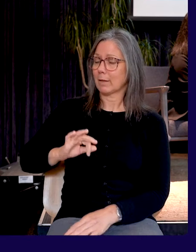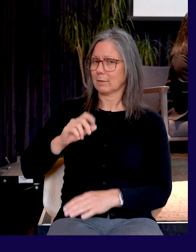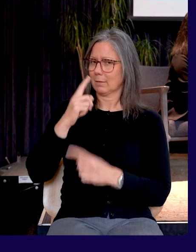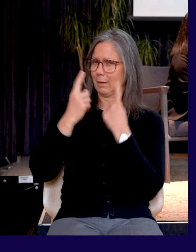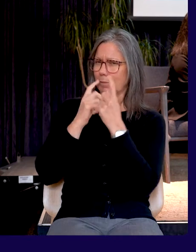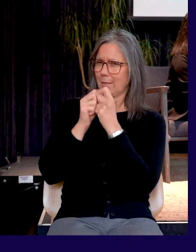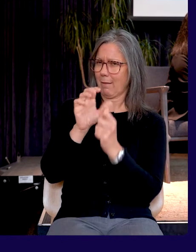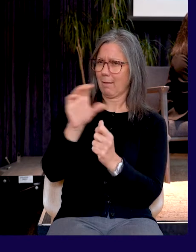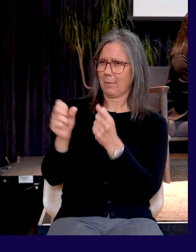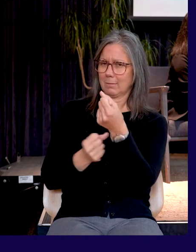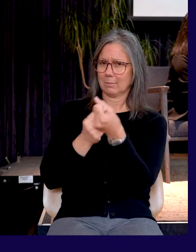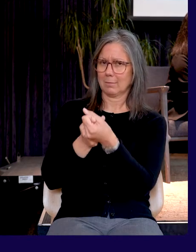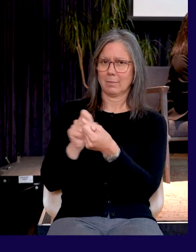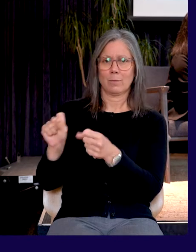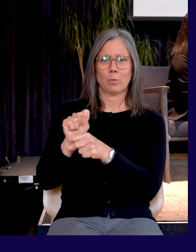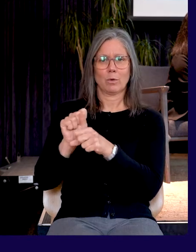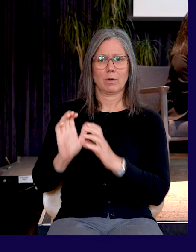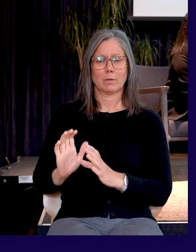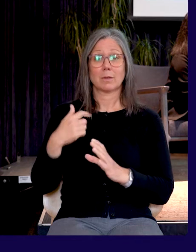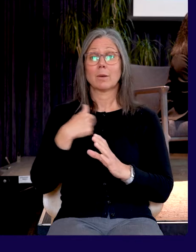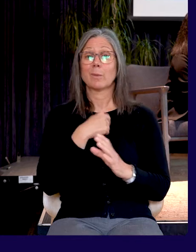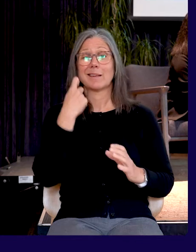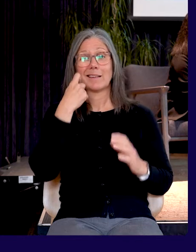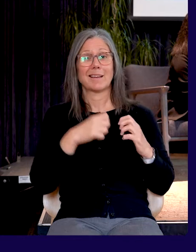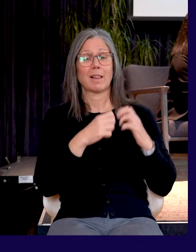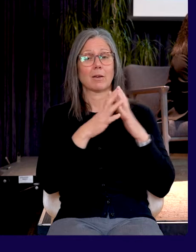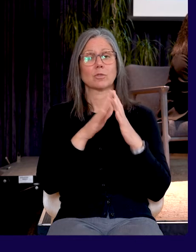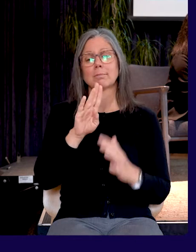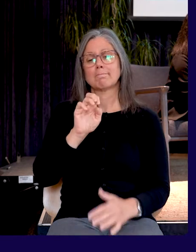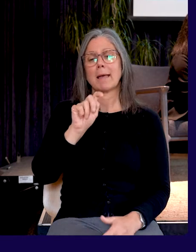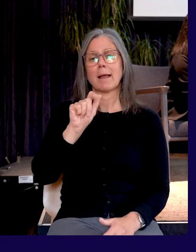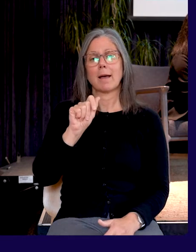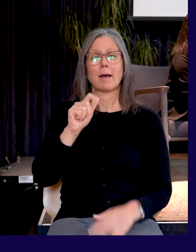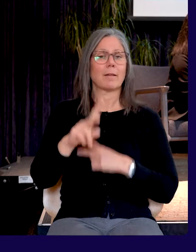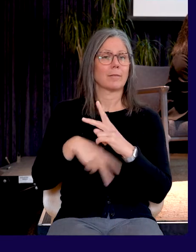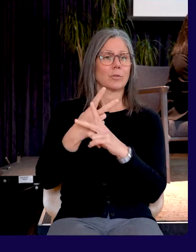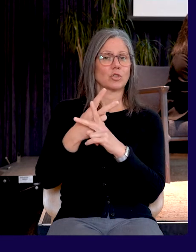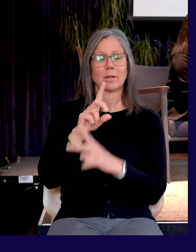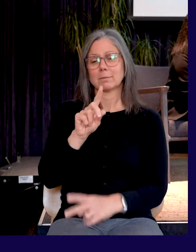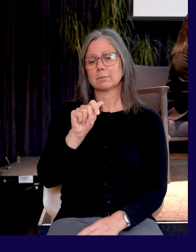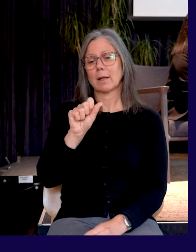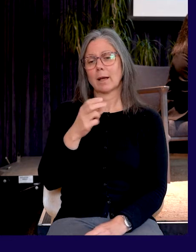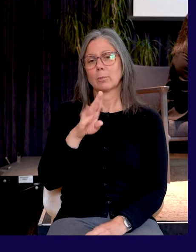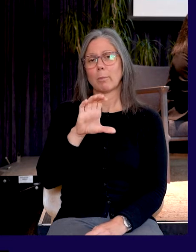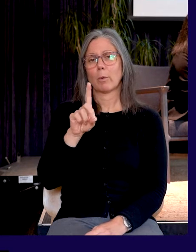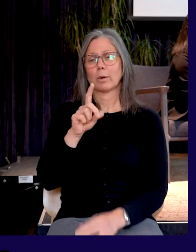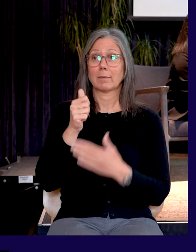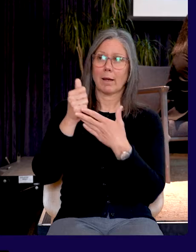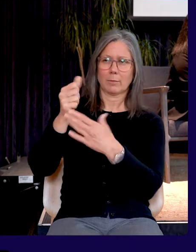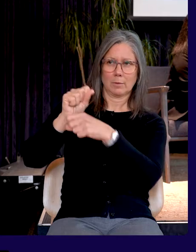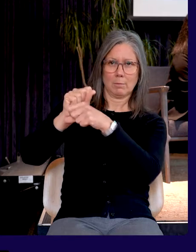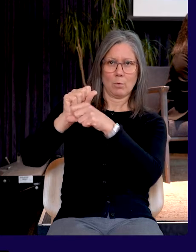help companies do that. We recently launched a beta version of this dashboard that helps employers and